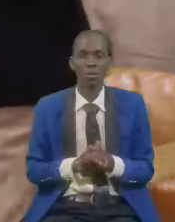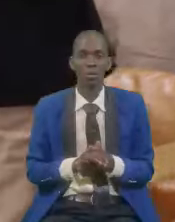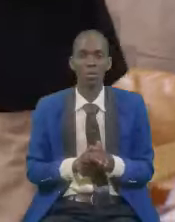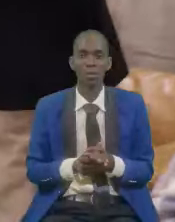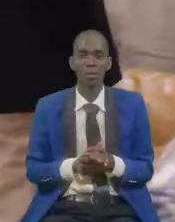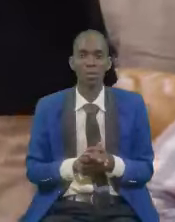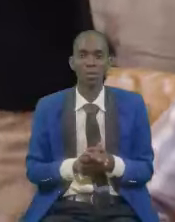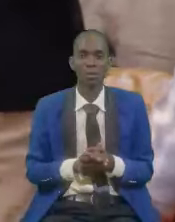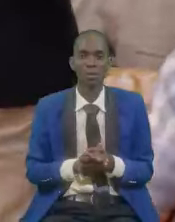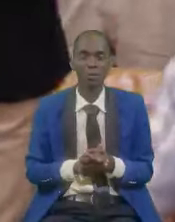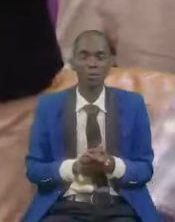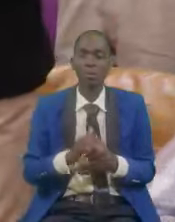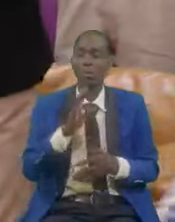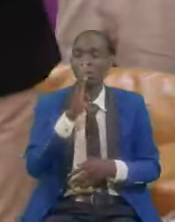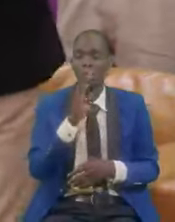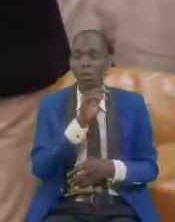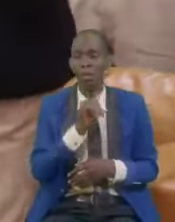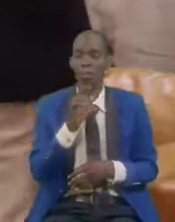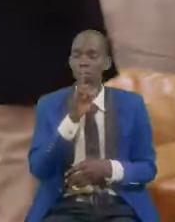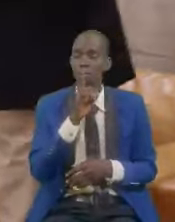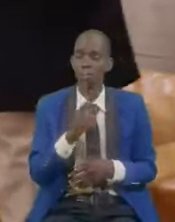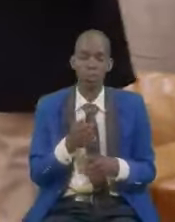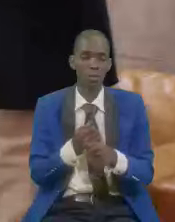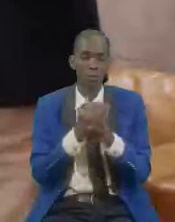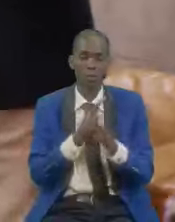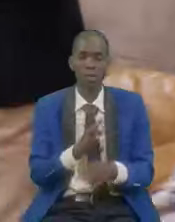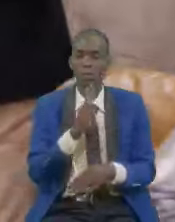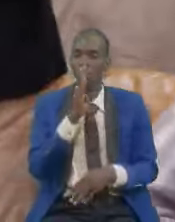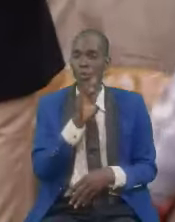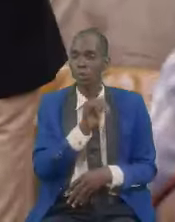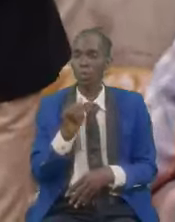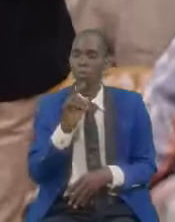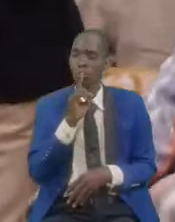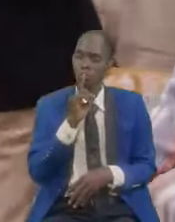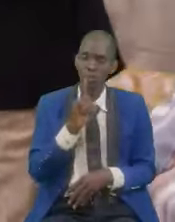Be a true disciple, be a true follower.